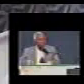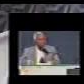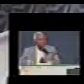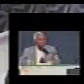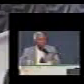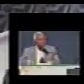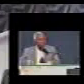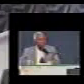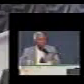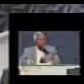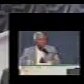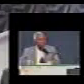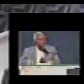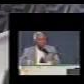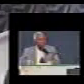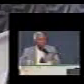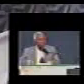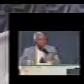holy.